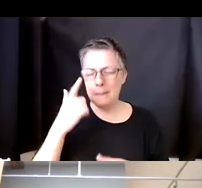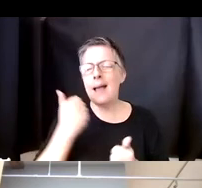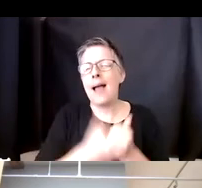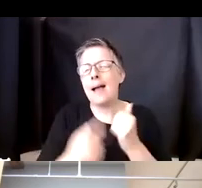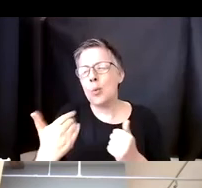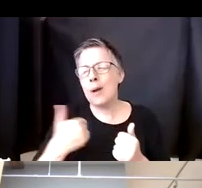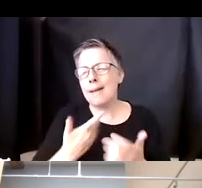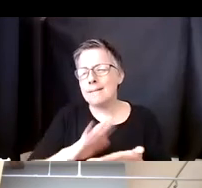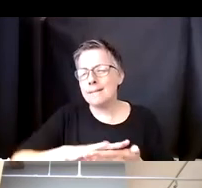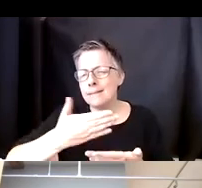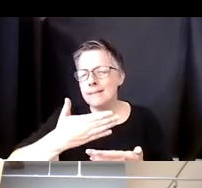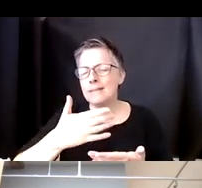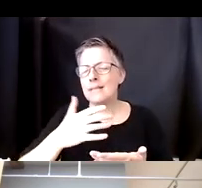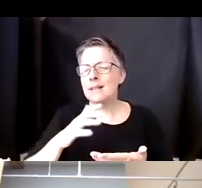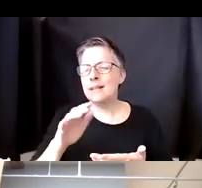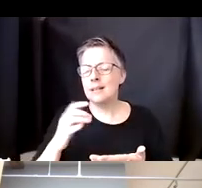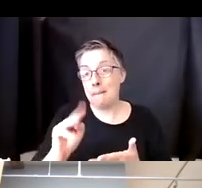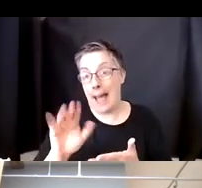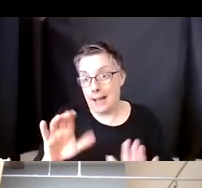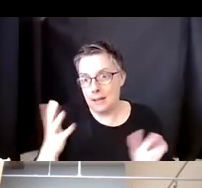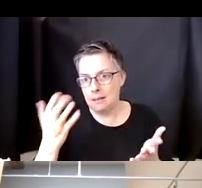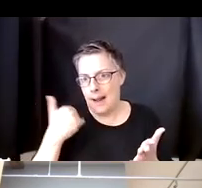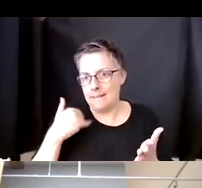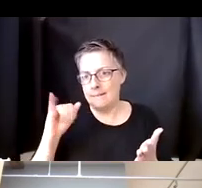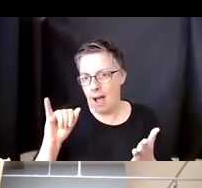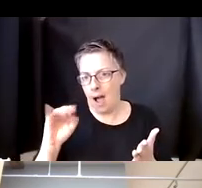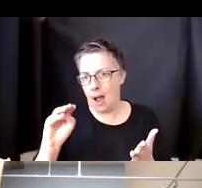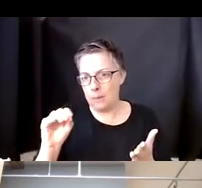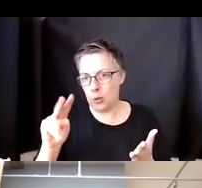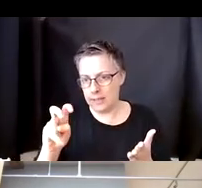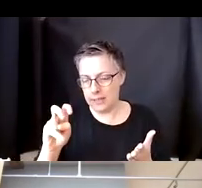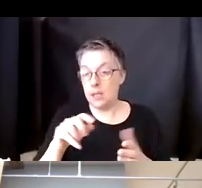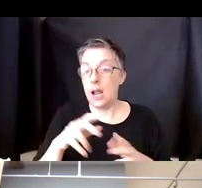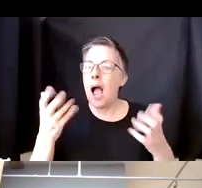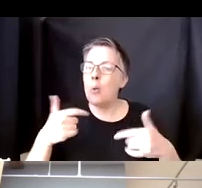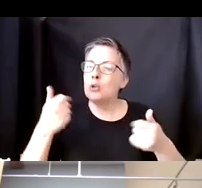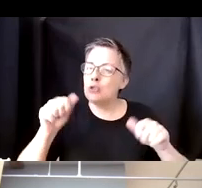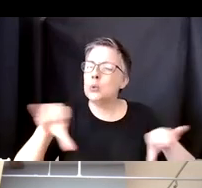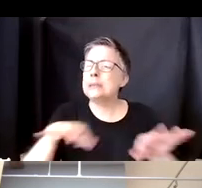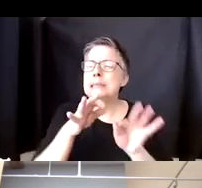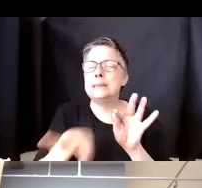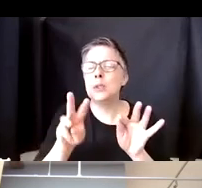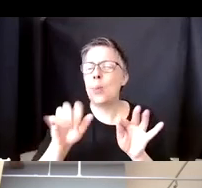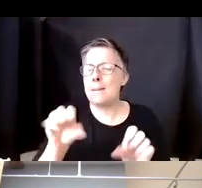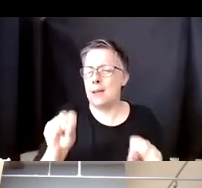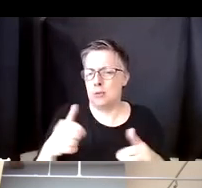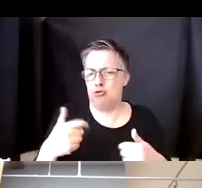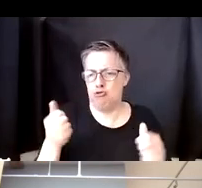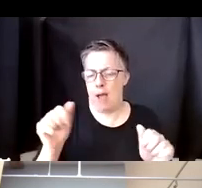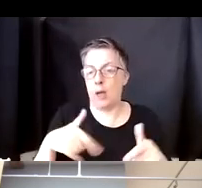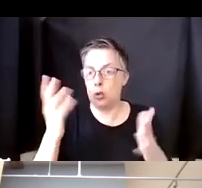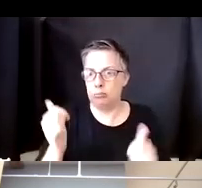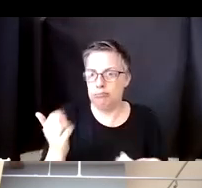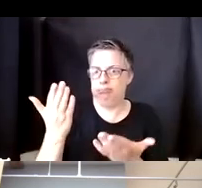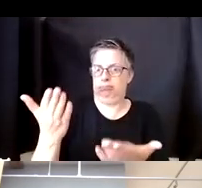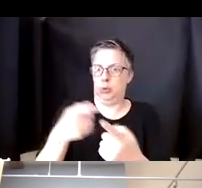or on their Mac if they have one. And I wanted to try to do this in the simplest way possible so that we could pass this information